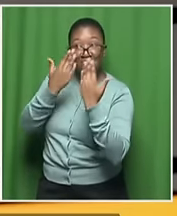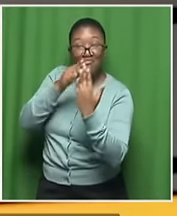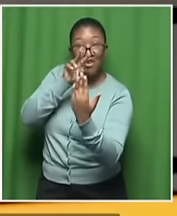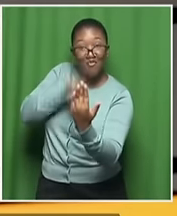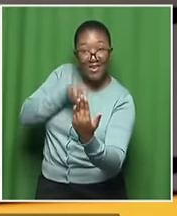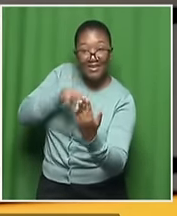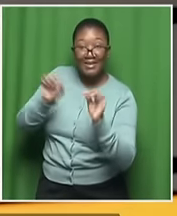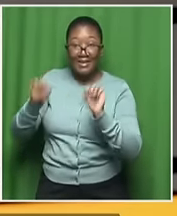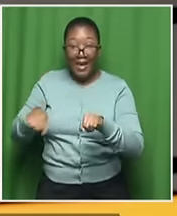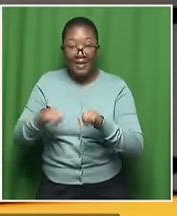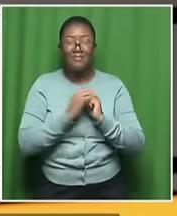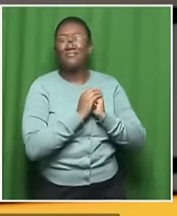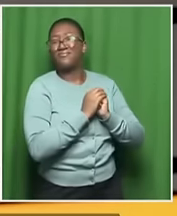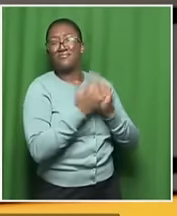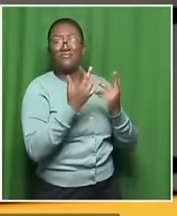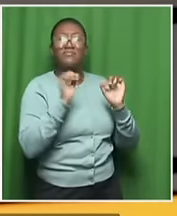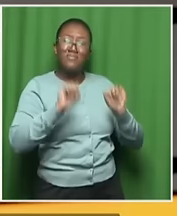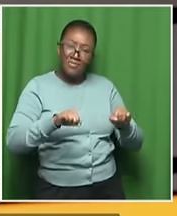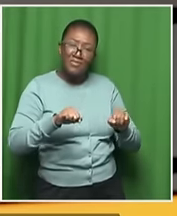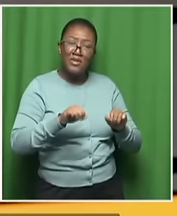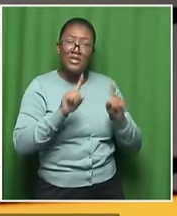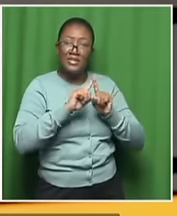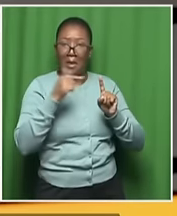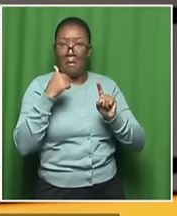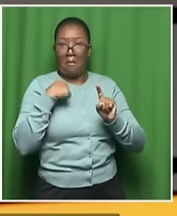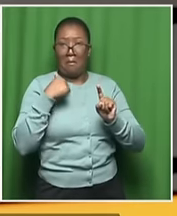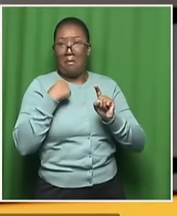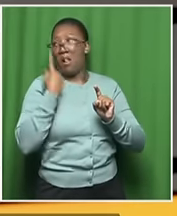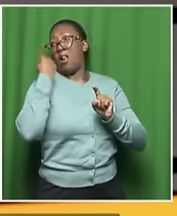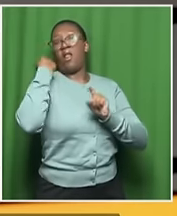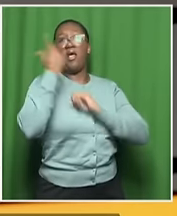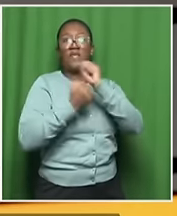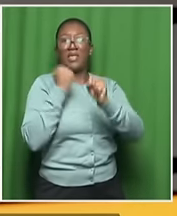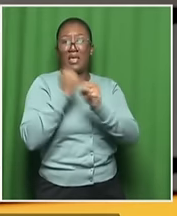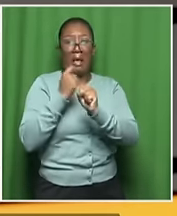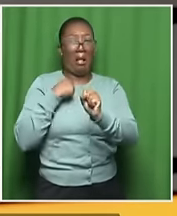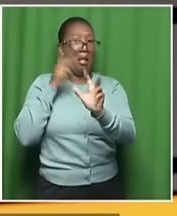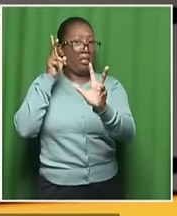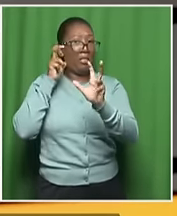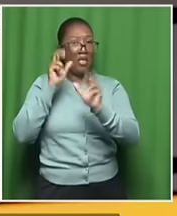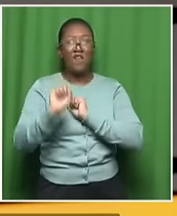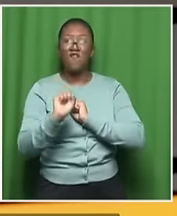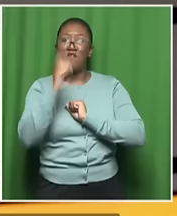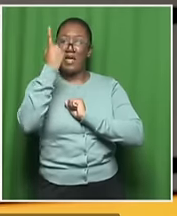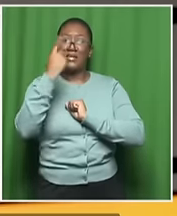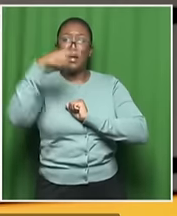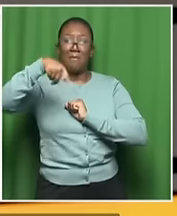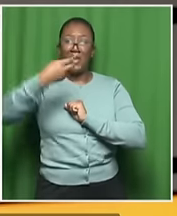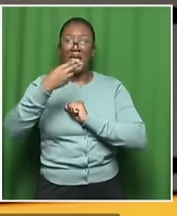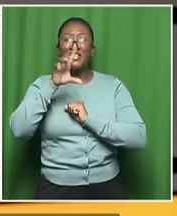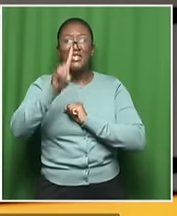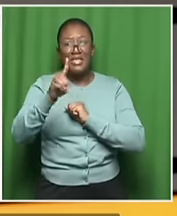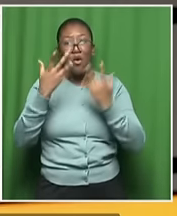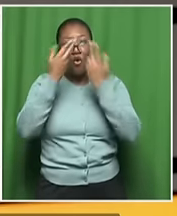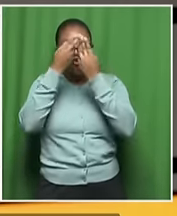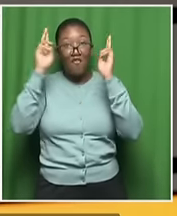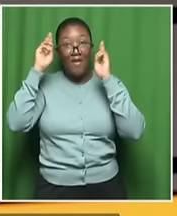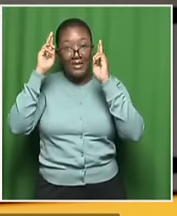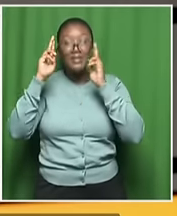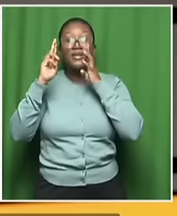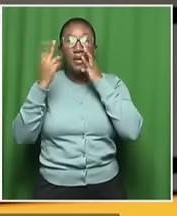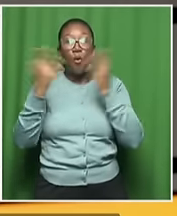ago, I heard about the first PhD, I think it was in Fort Hare, of a